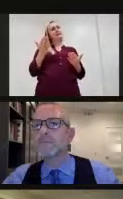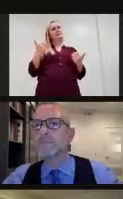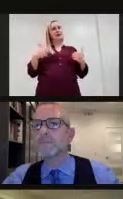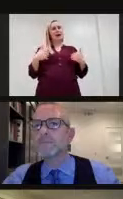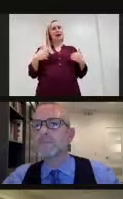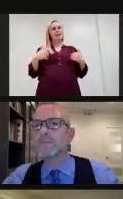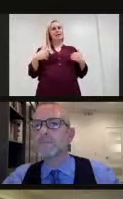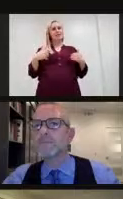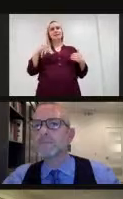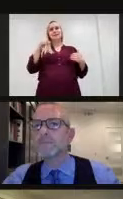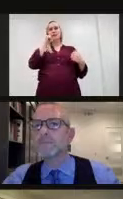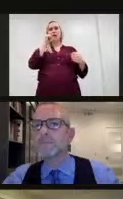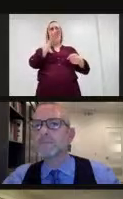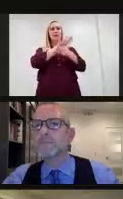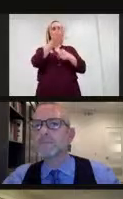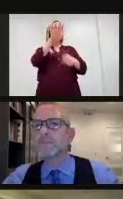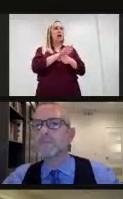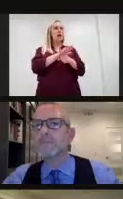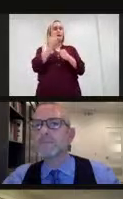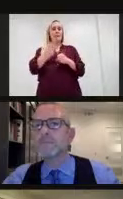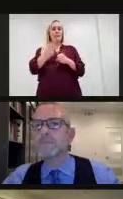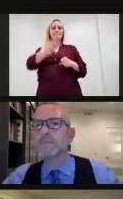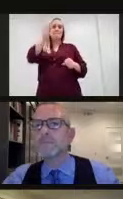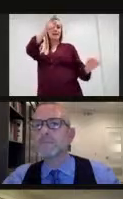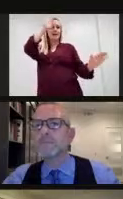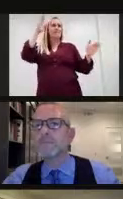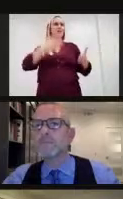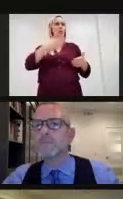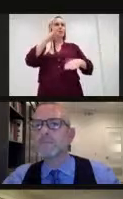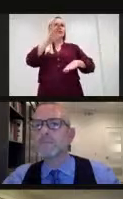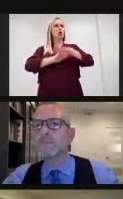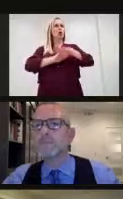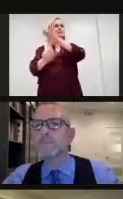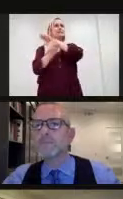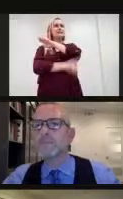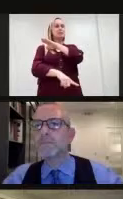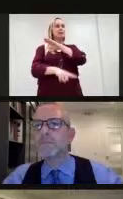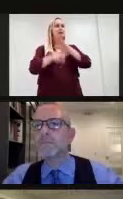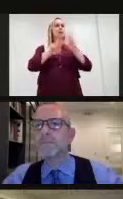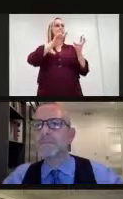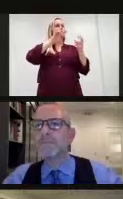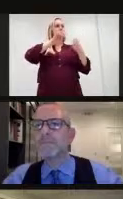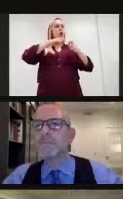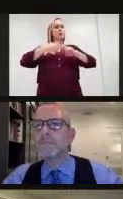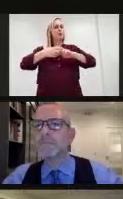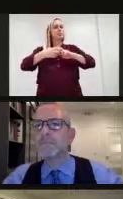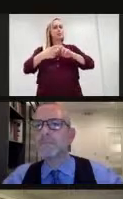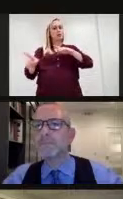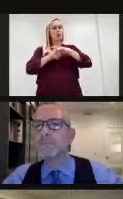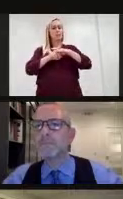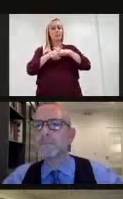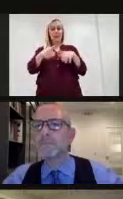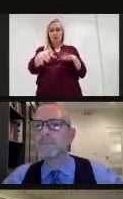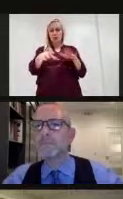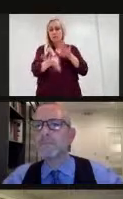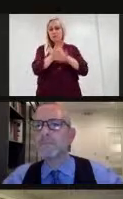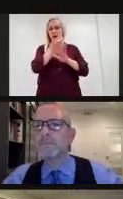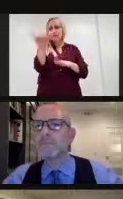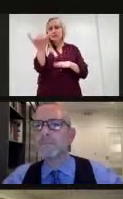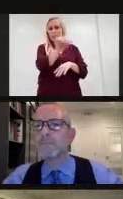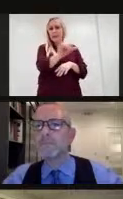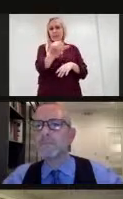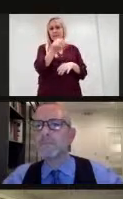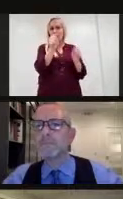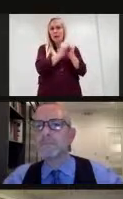immediate attention to any discipline issues that arise. Was that something that you found in your